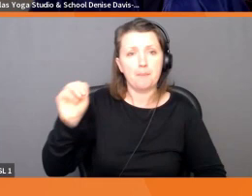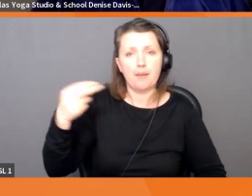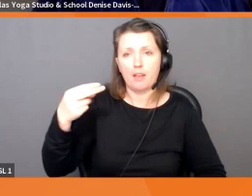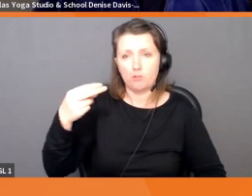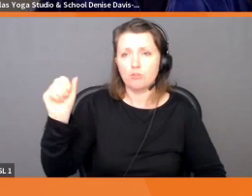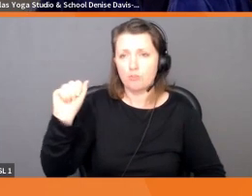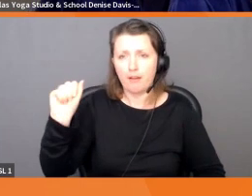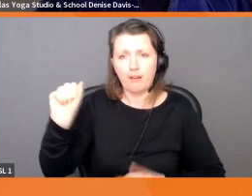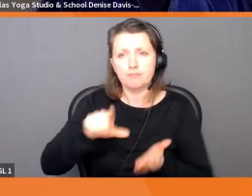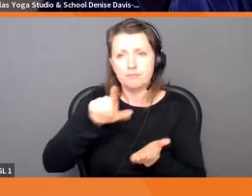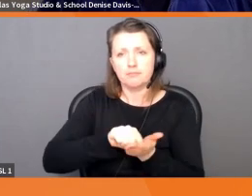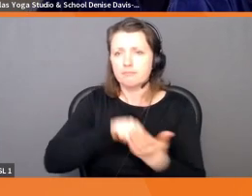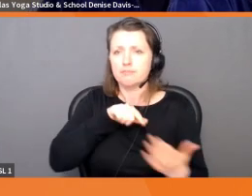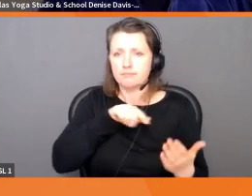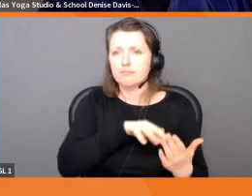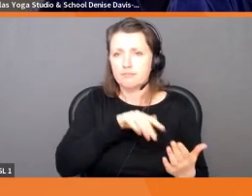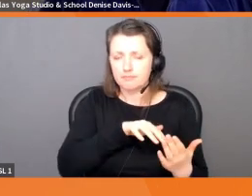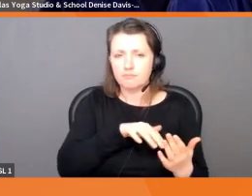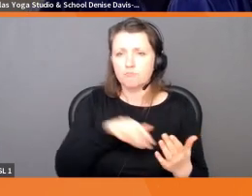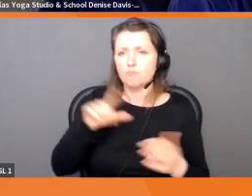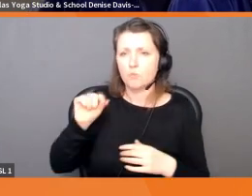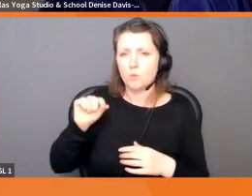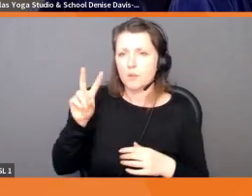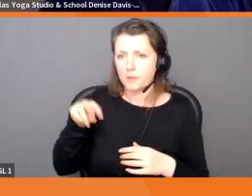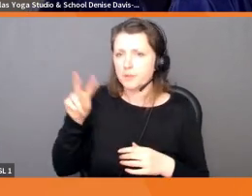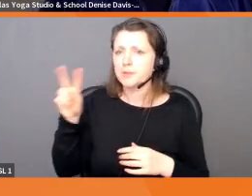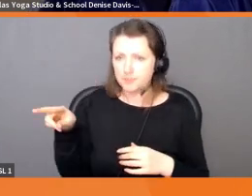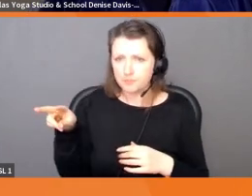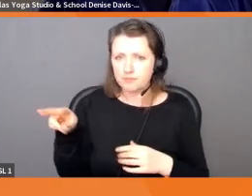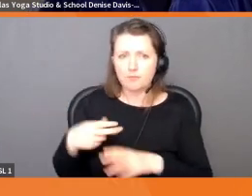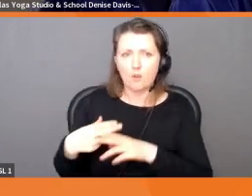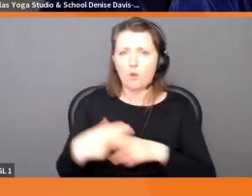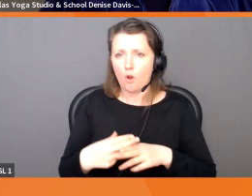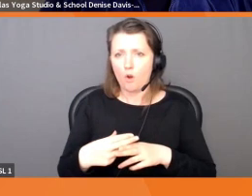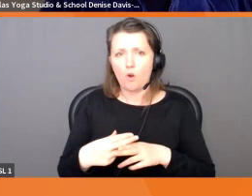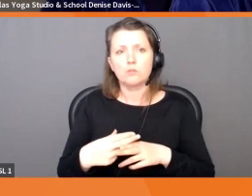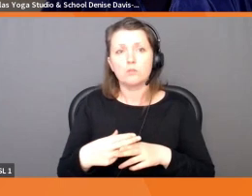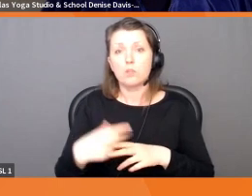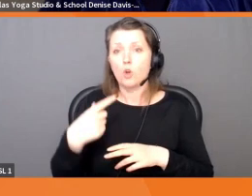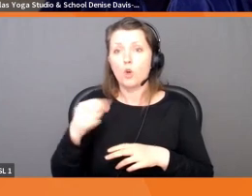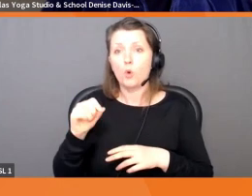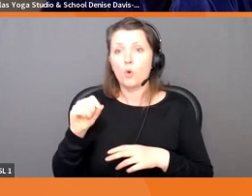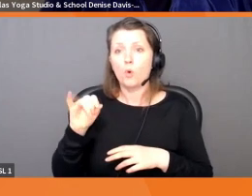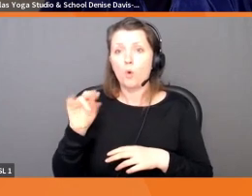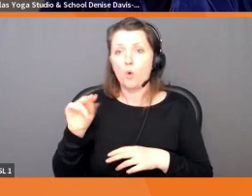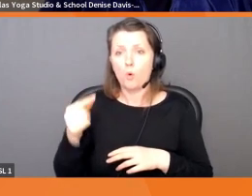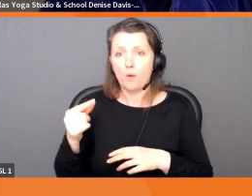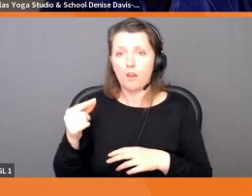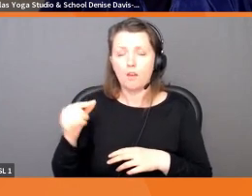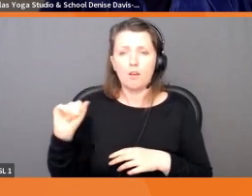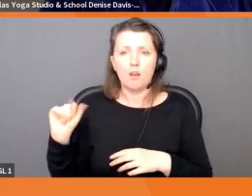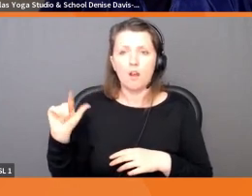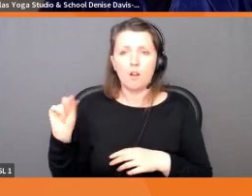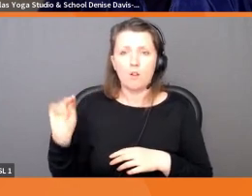study recently it was done in 2022, a study called Going Alone. And I'll make sure that the link goes into